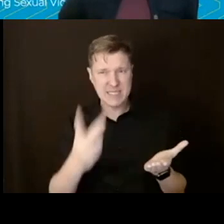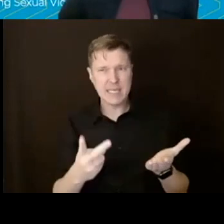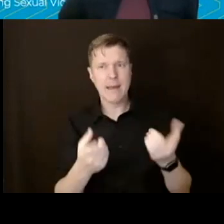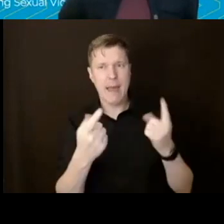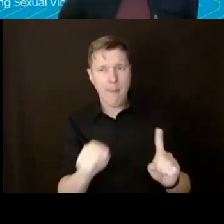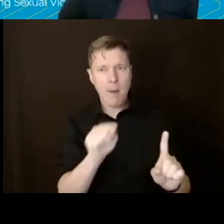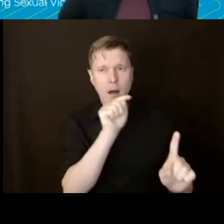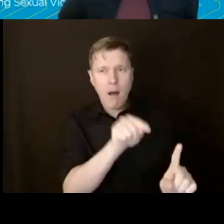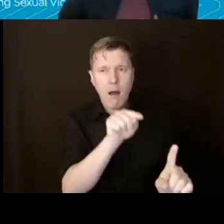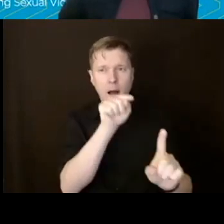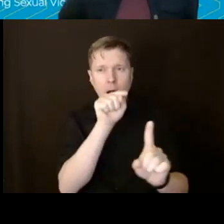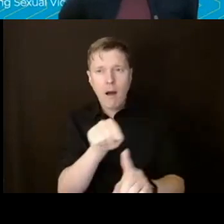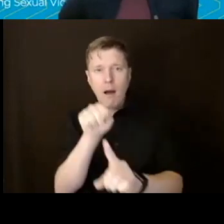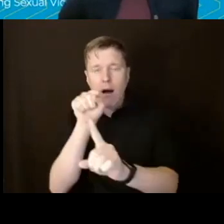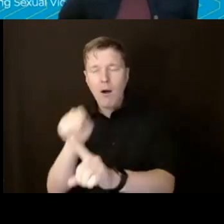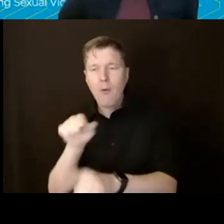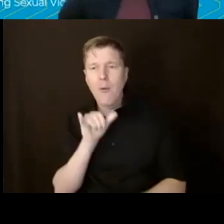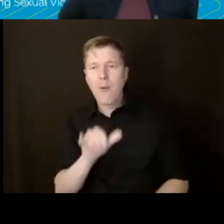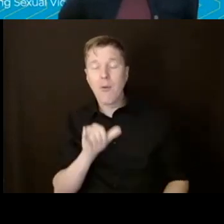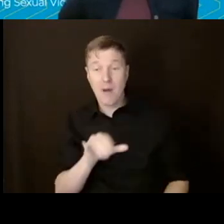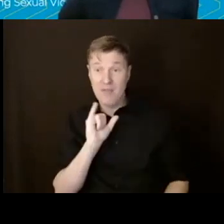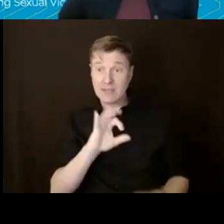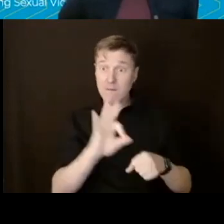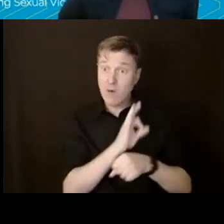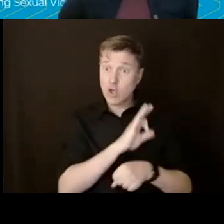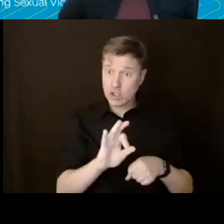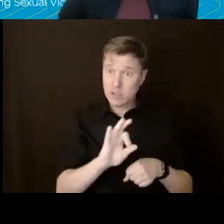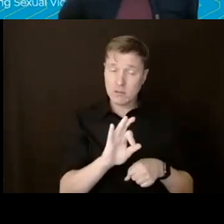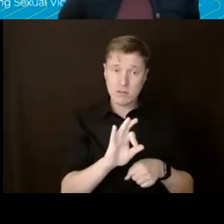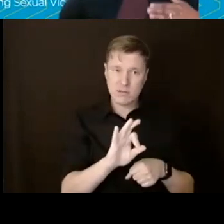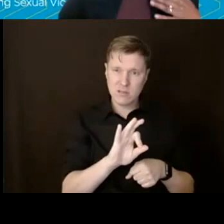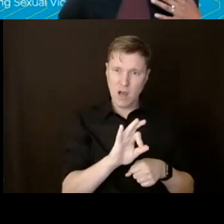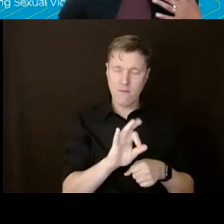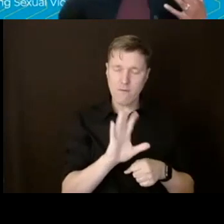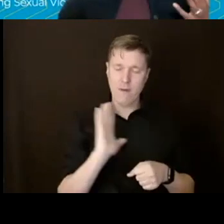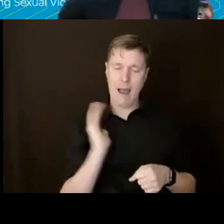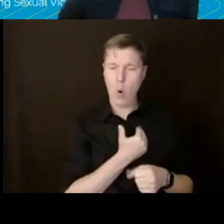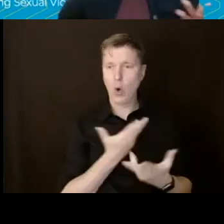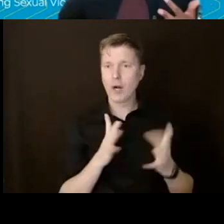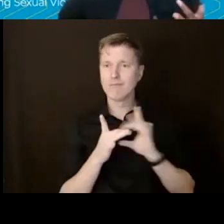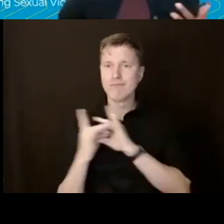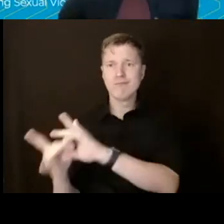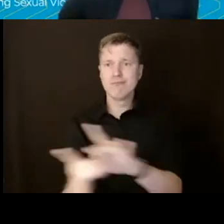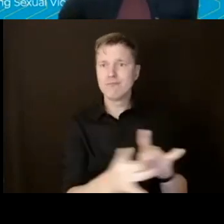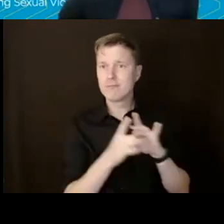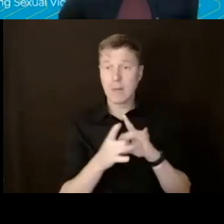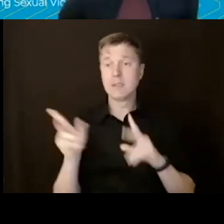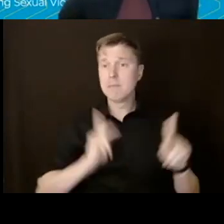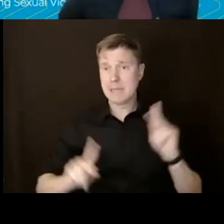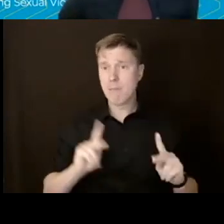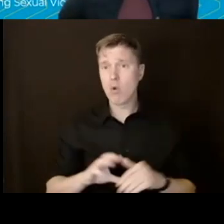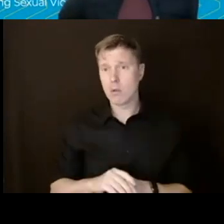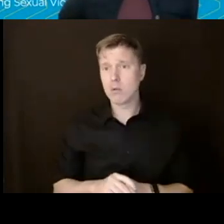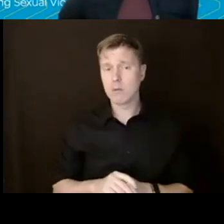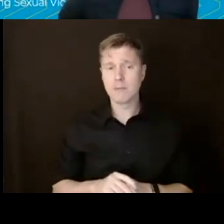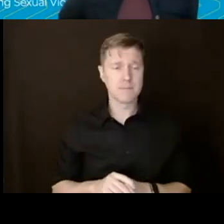human systems, patterns that are a function of our interconnectedness as individuals and of systems, as Janae